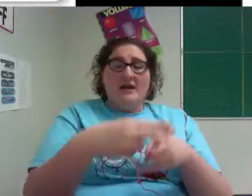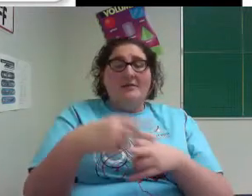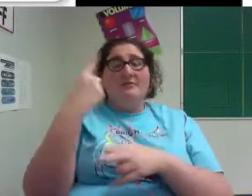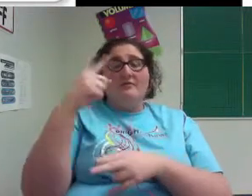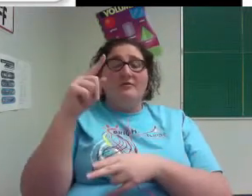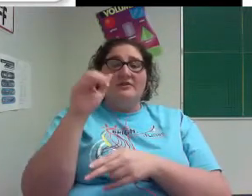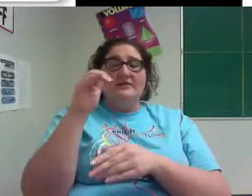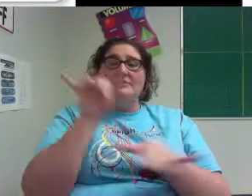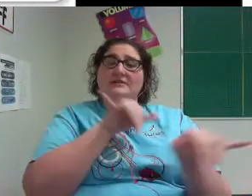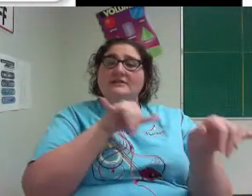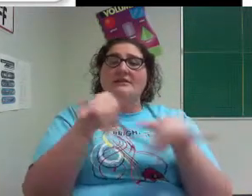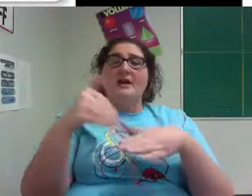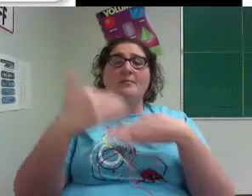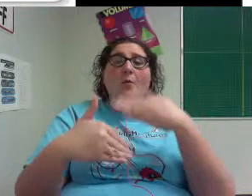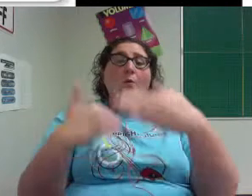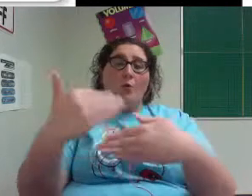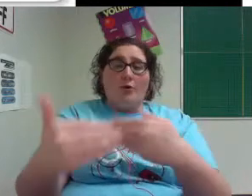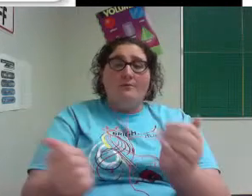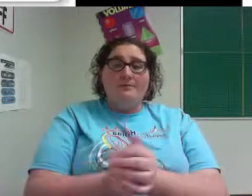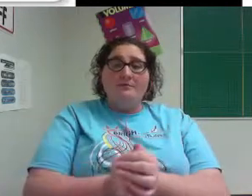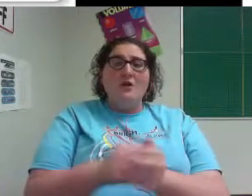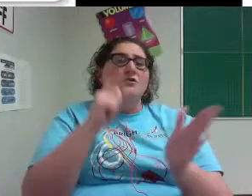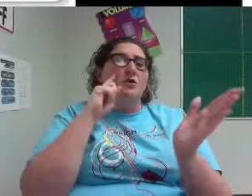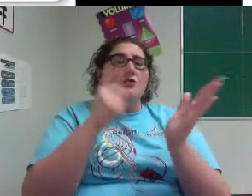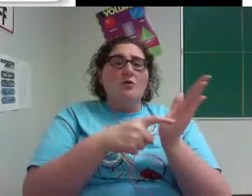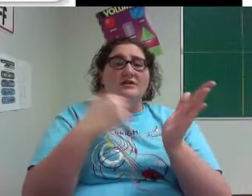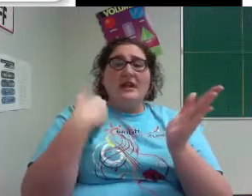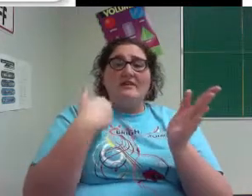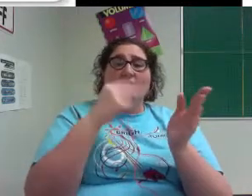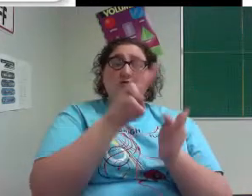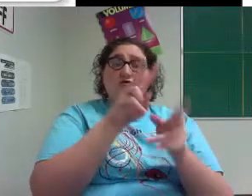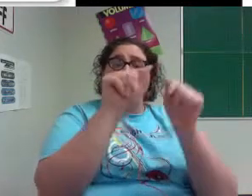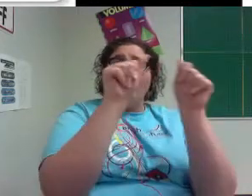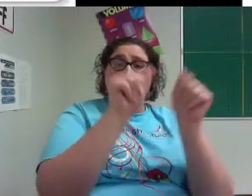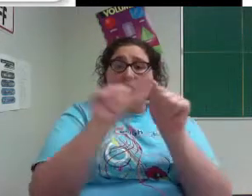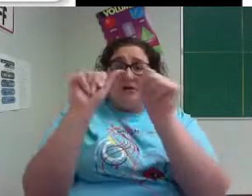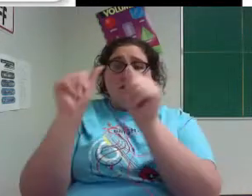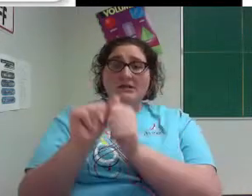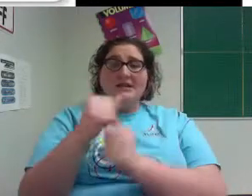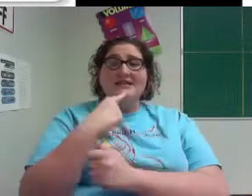in the same order. So notice here, they have two figures and they're saying